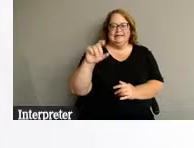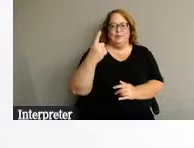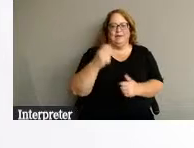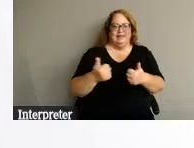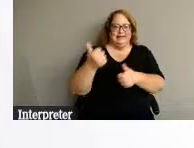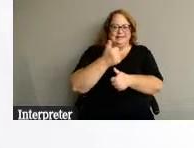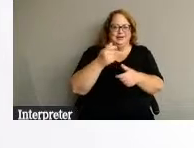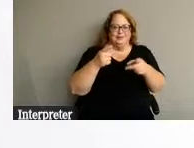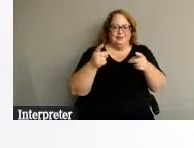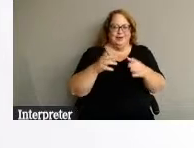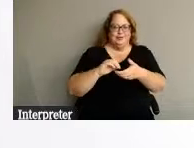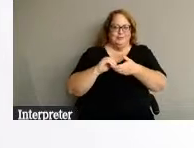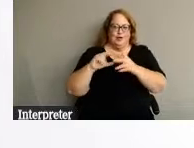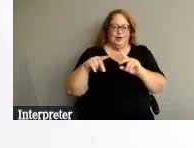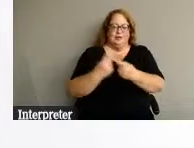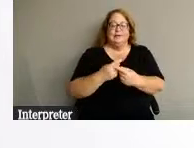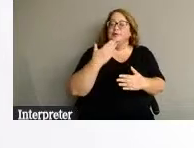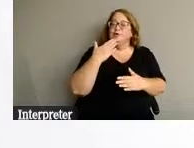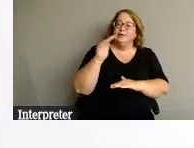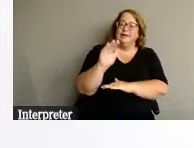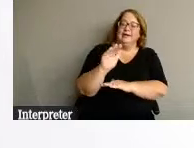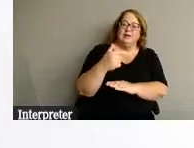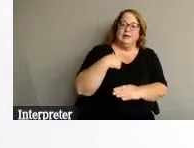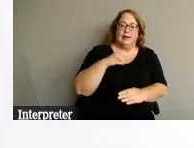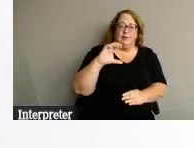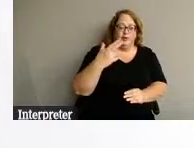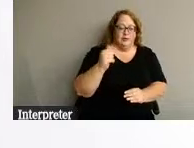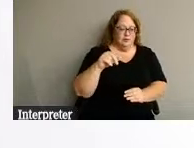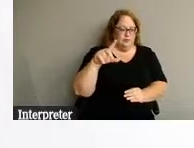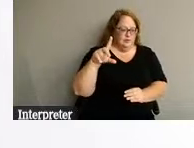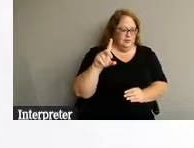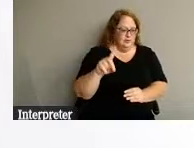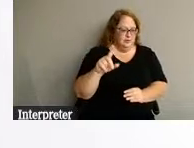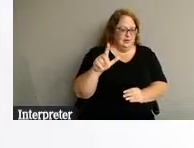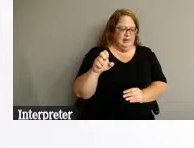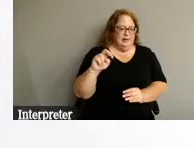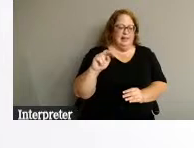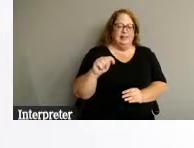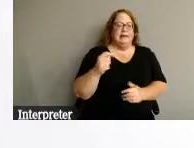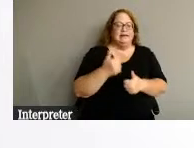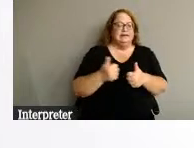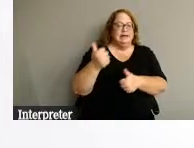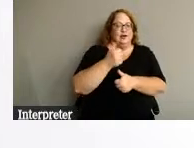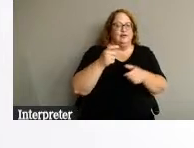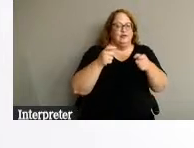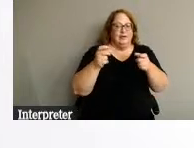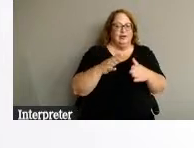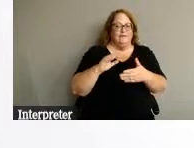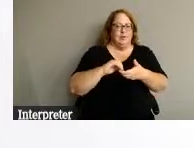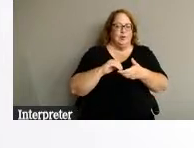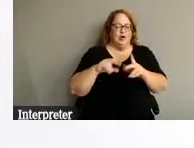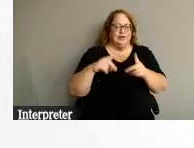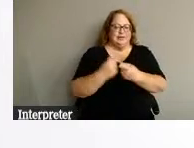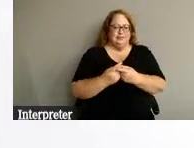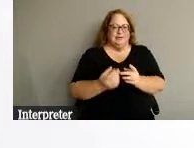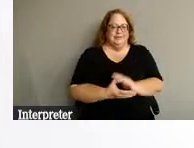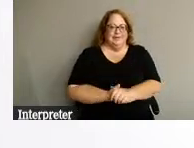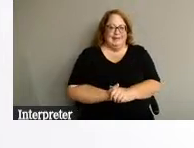of Partner Districts. Good evening, Board. I am Chad Lentz. I'm the Executive Director of Partner Districts.